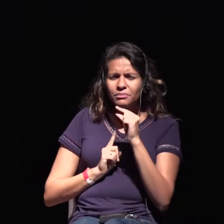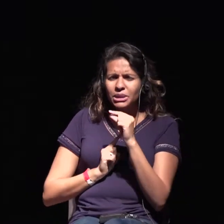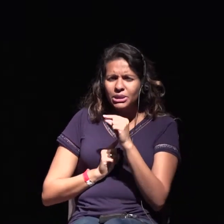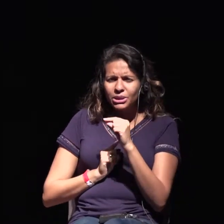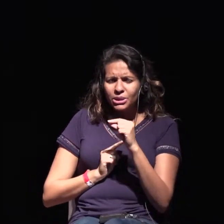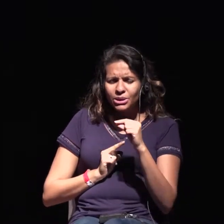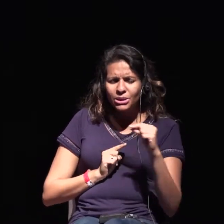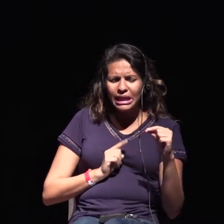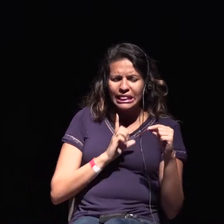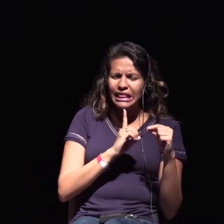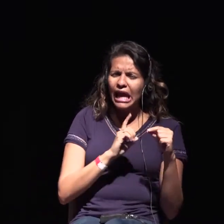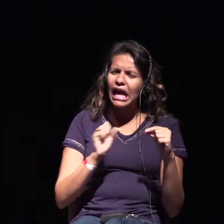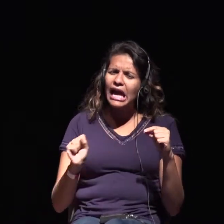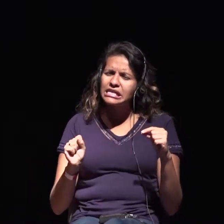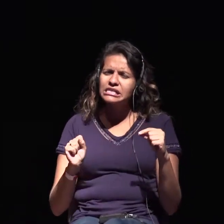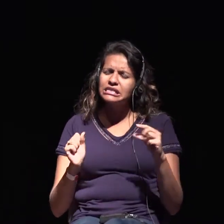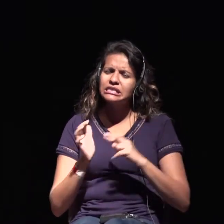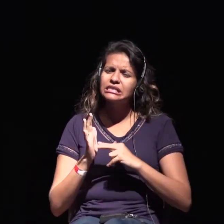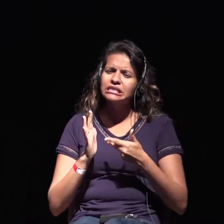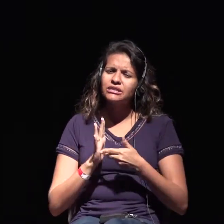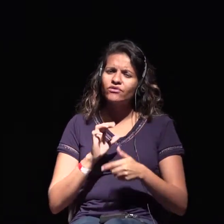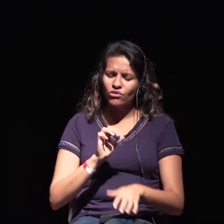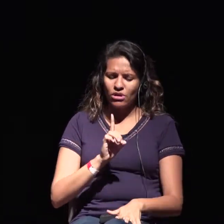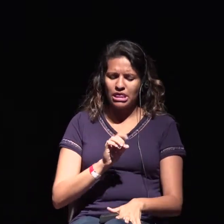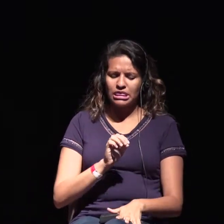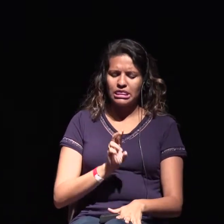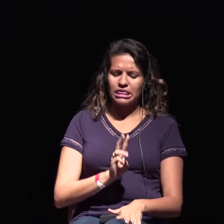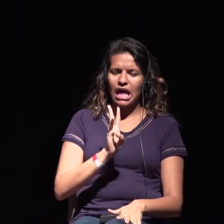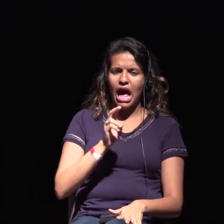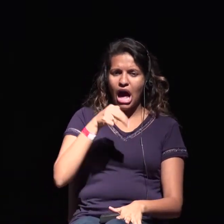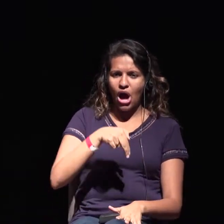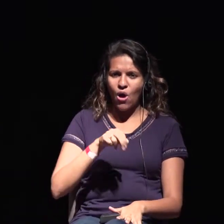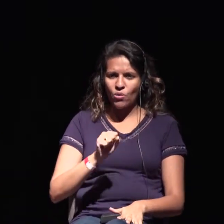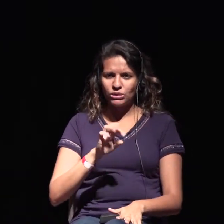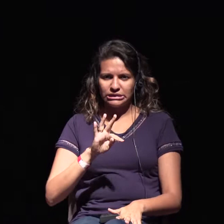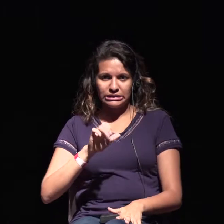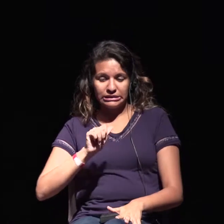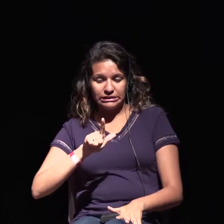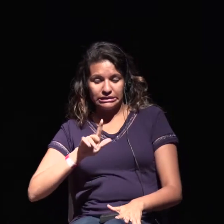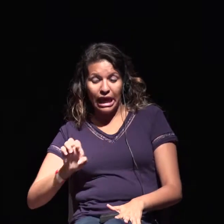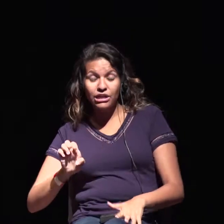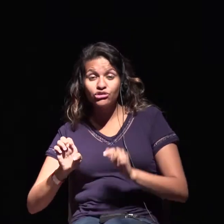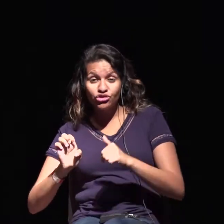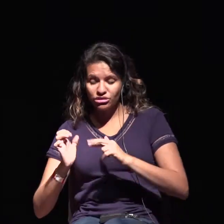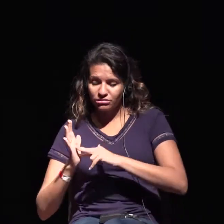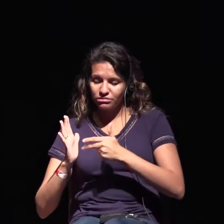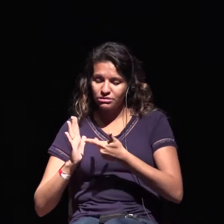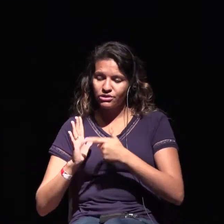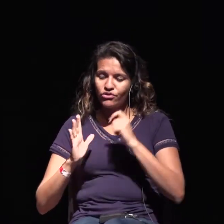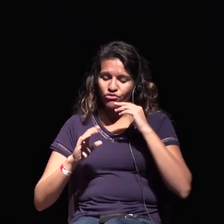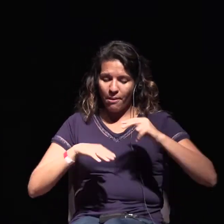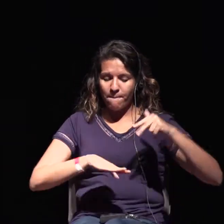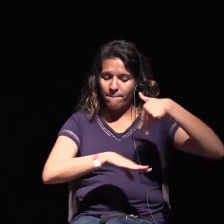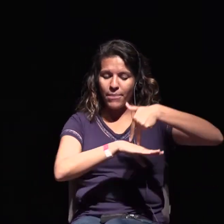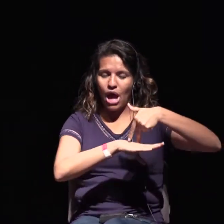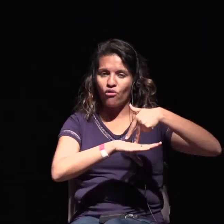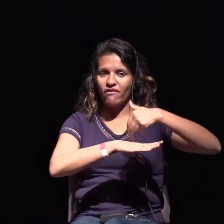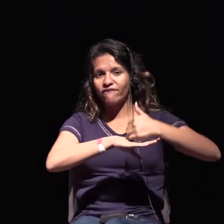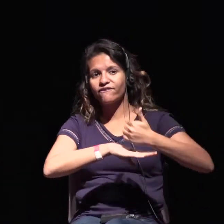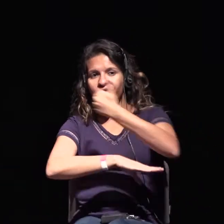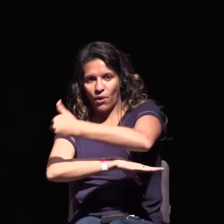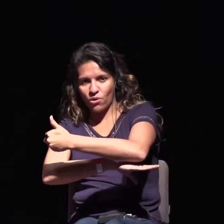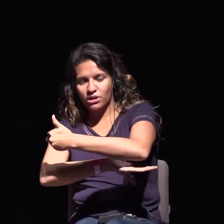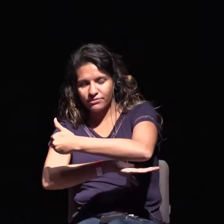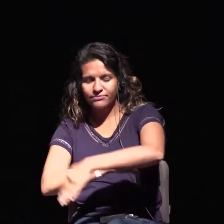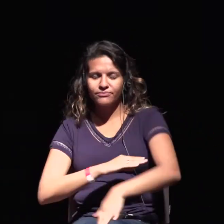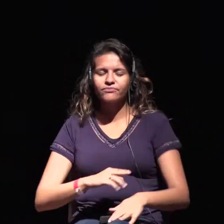downstage. But it is worth stressing that Rayner's scores, by and large, are not autonomous or transparent. Most cannot be